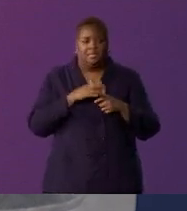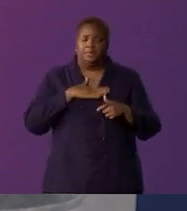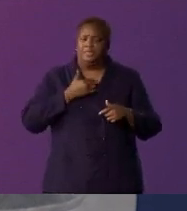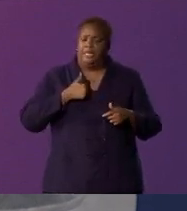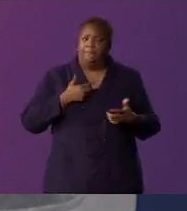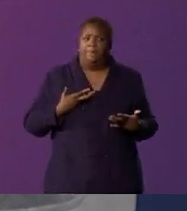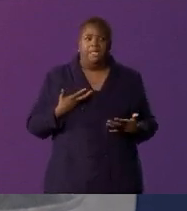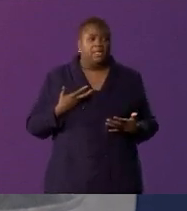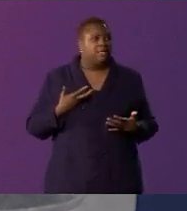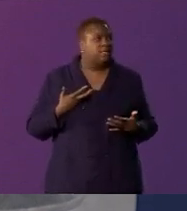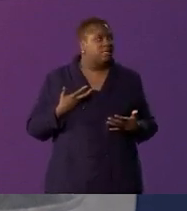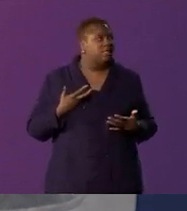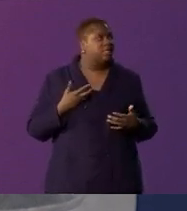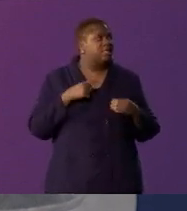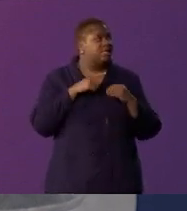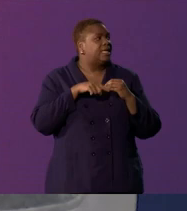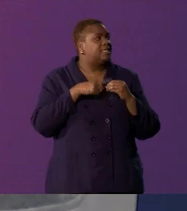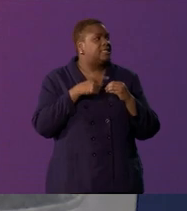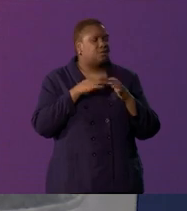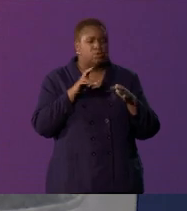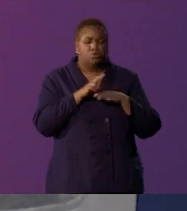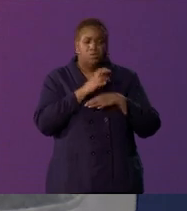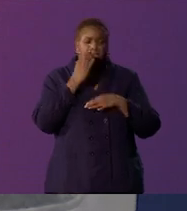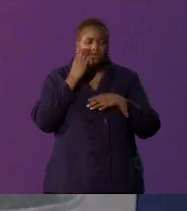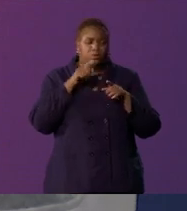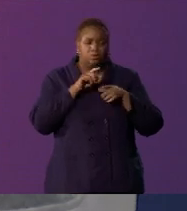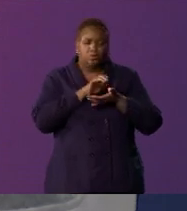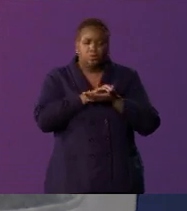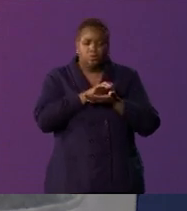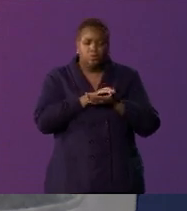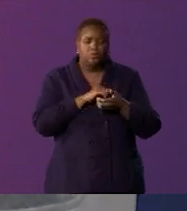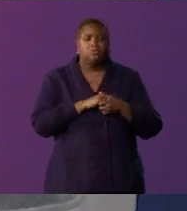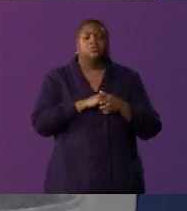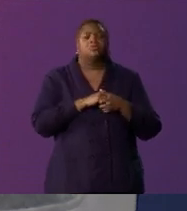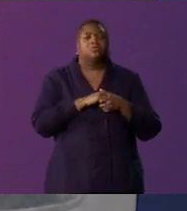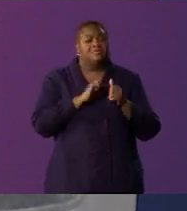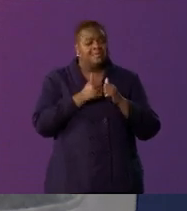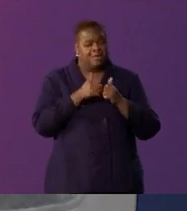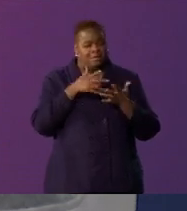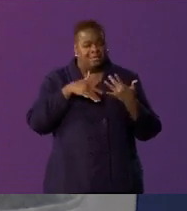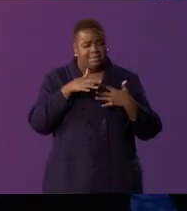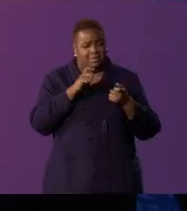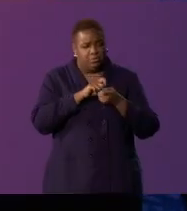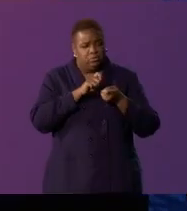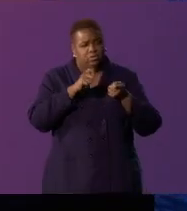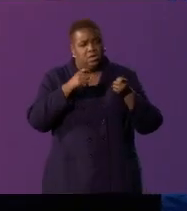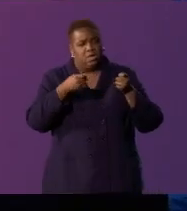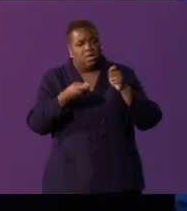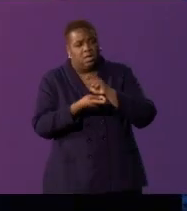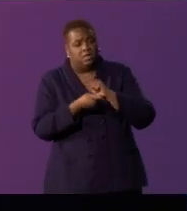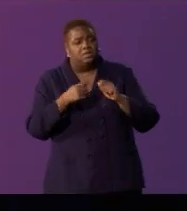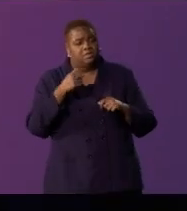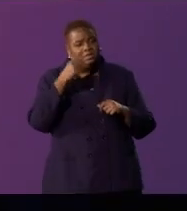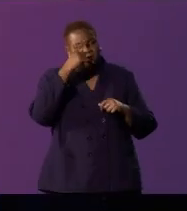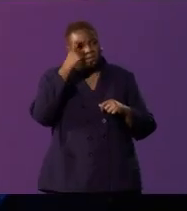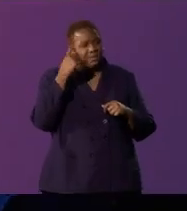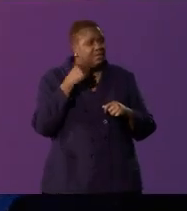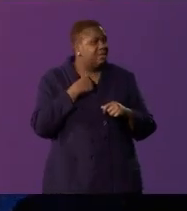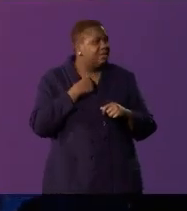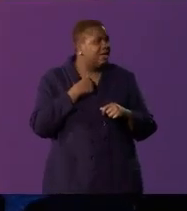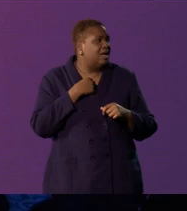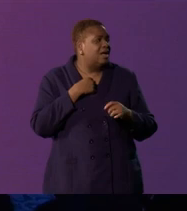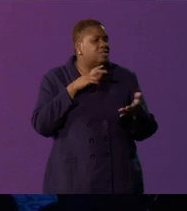me deeply. It's about the use of cell phones in schools and how society is changing because you're so wedded to